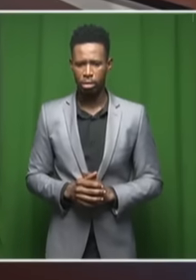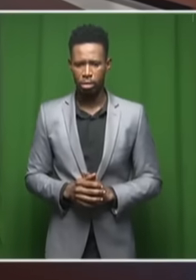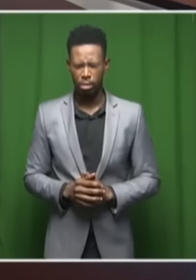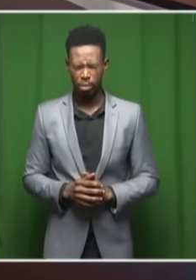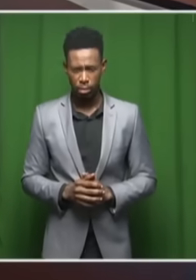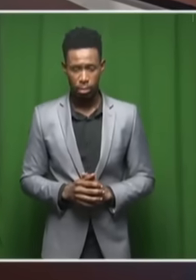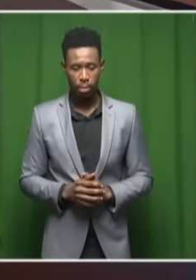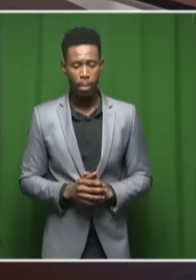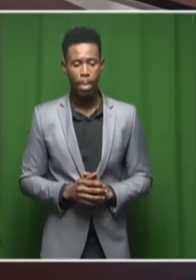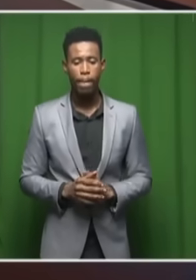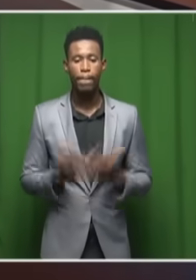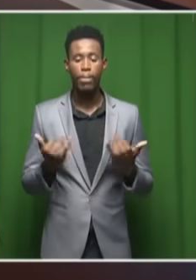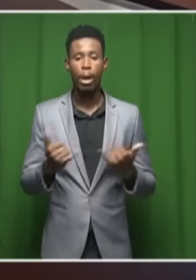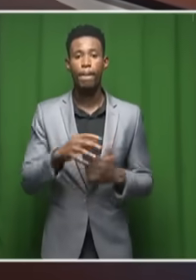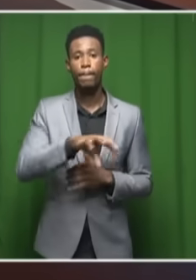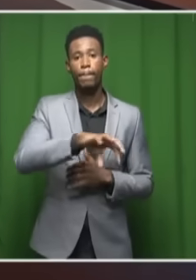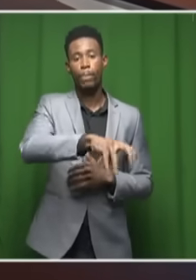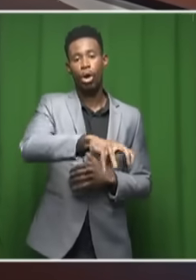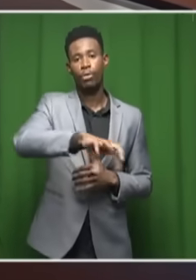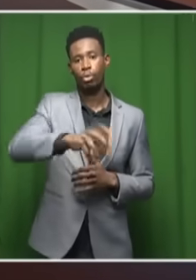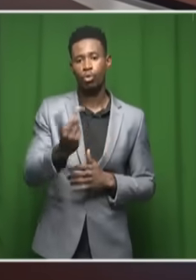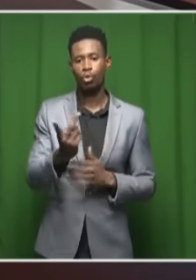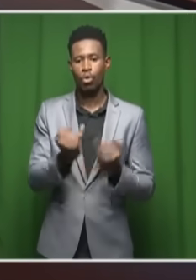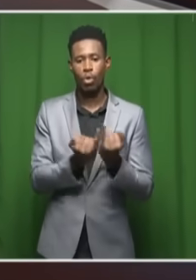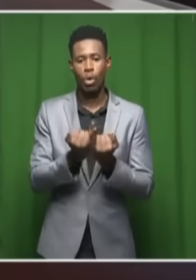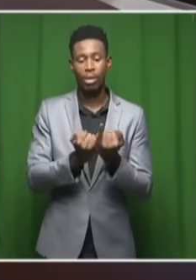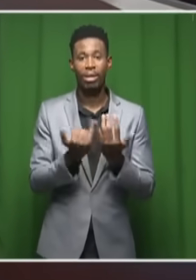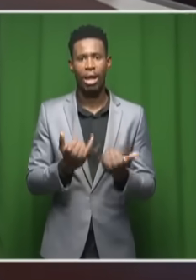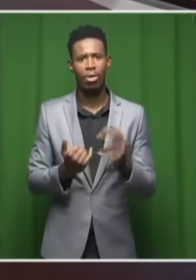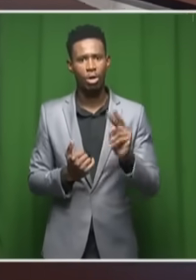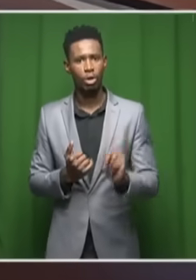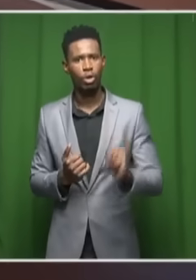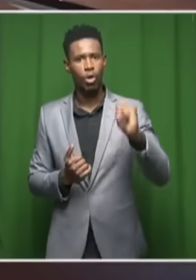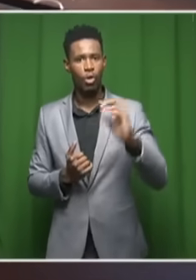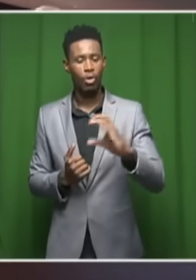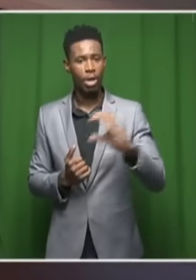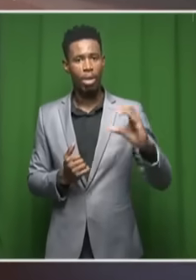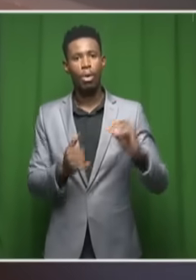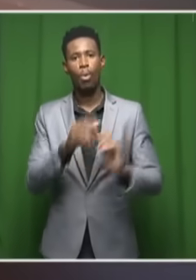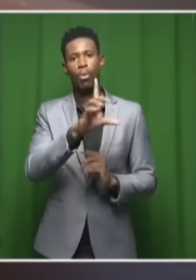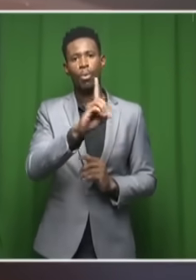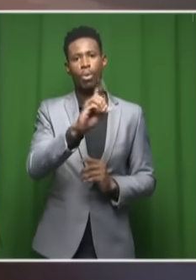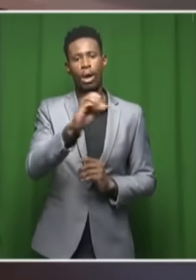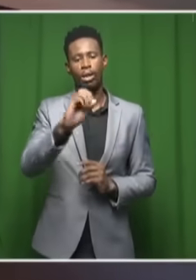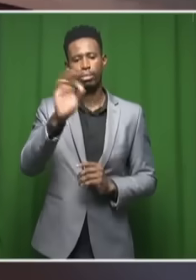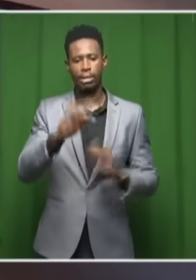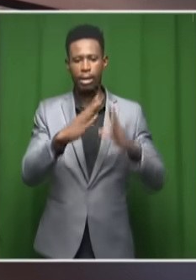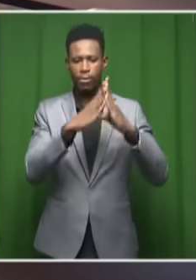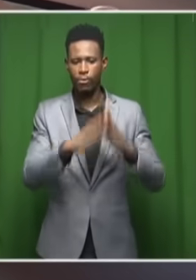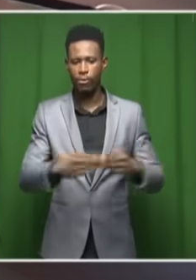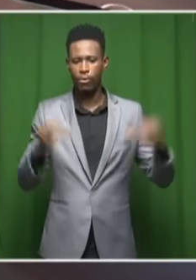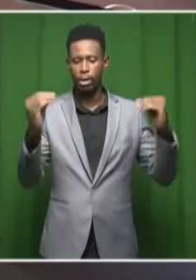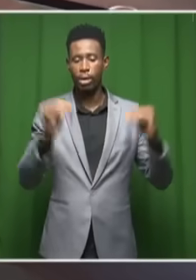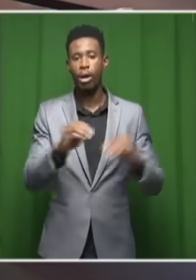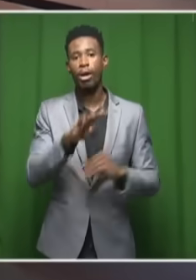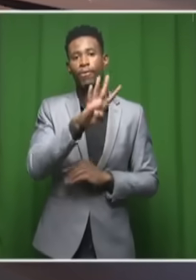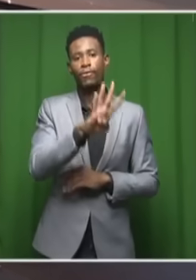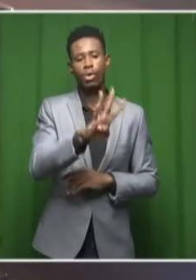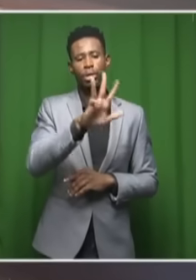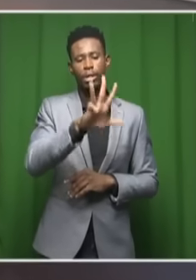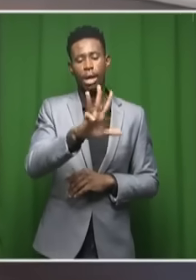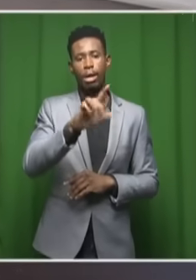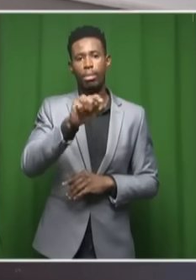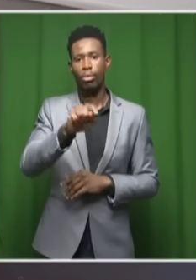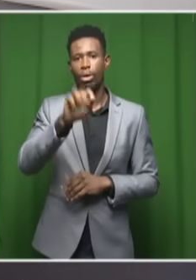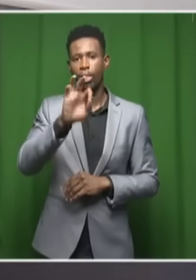So, completing two provinces, the Northern Cape comes to the fore now. 100% completion for that province. 49.3% is